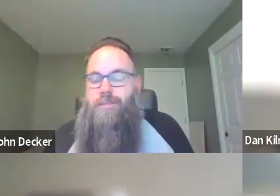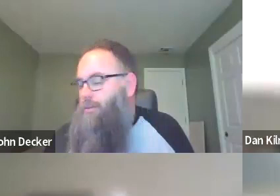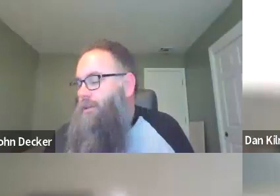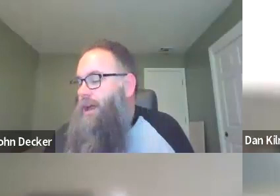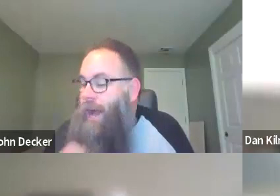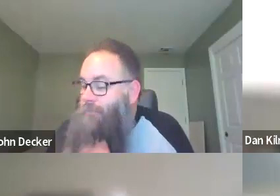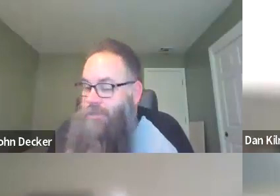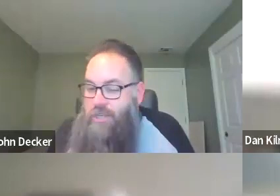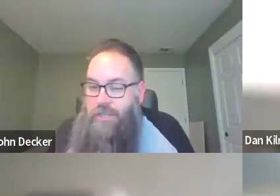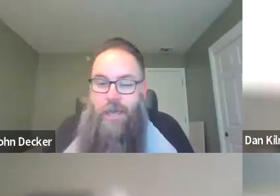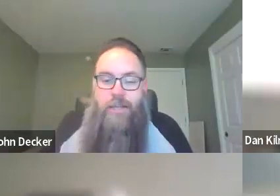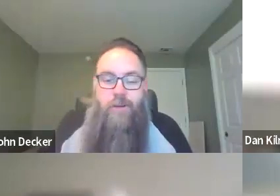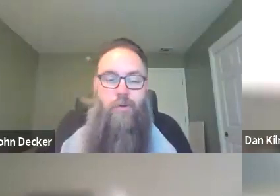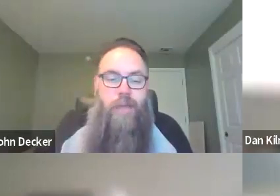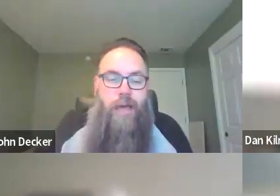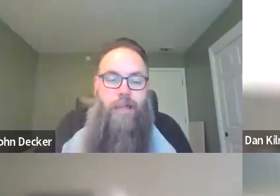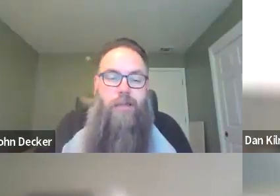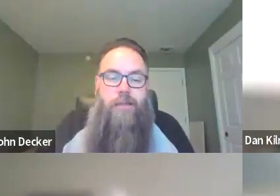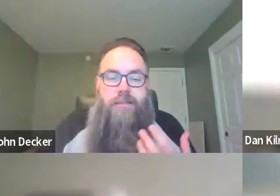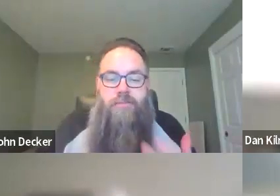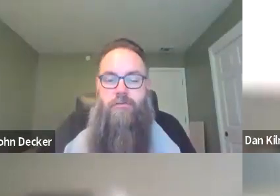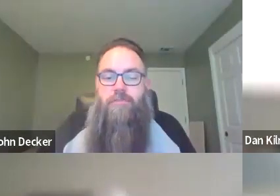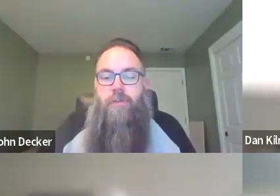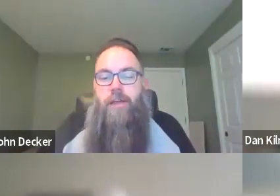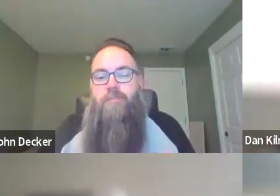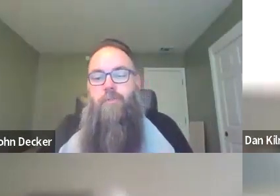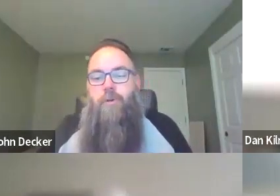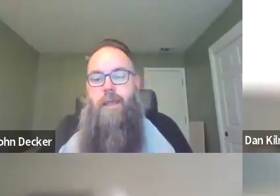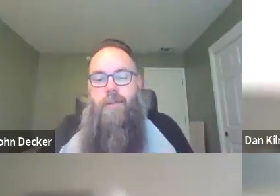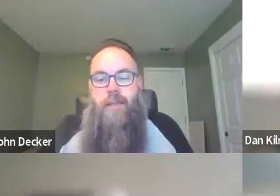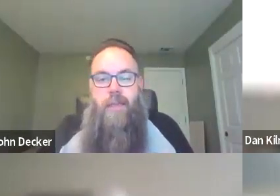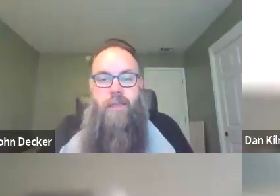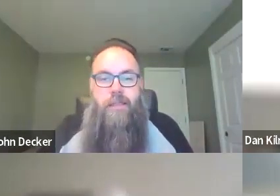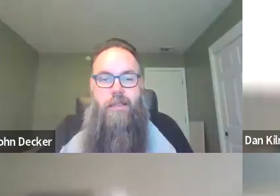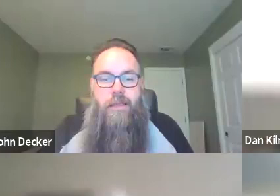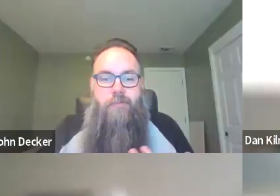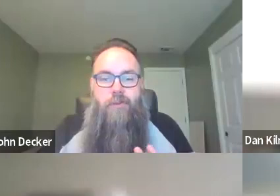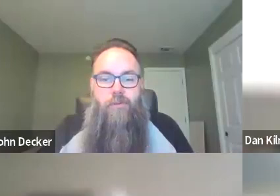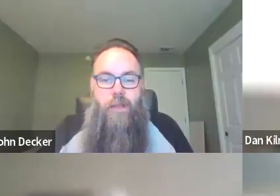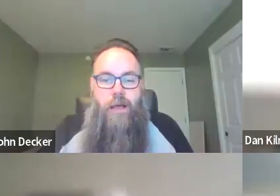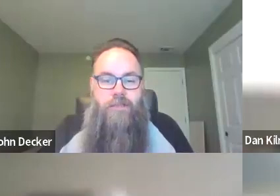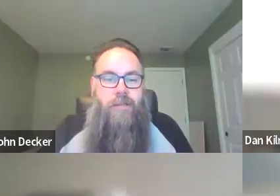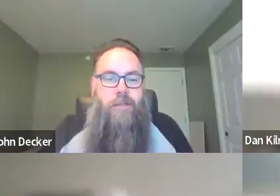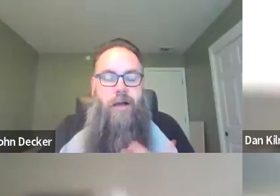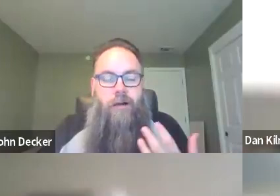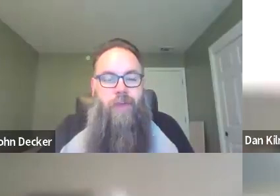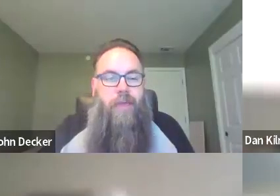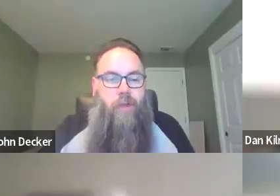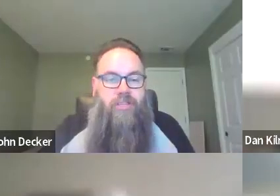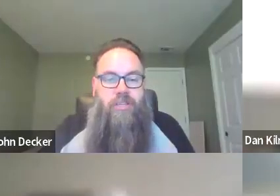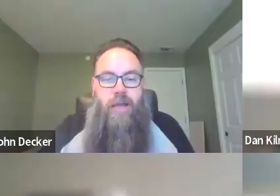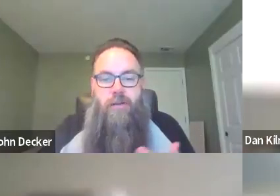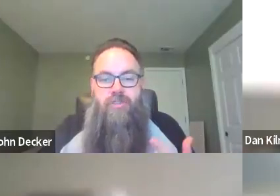independence. And so I appreciate that. I know we had some service providers before that have indicated that they've utilized